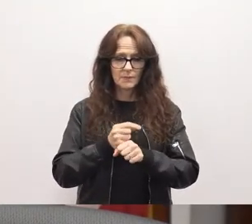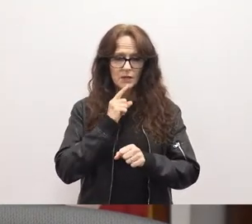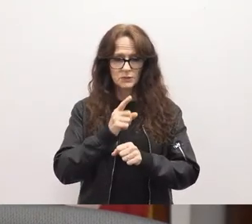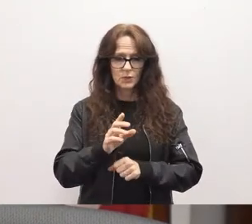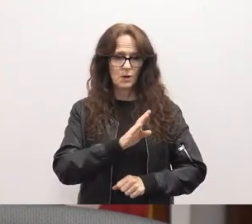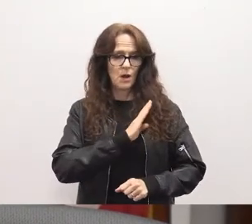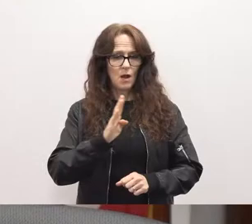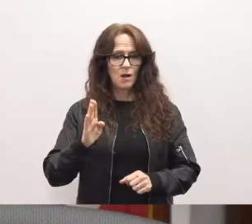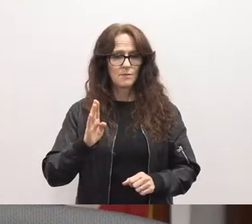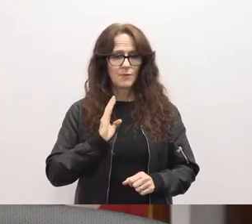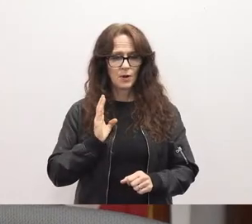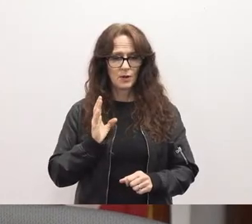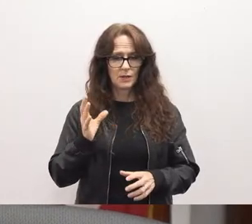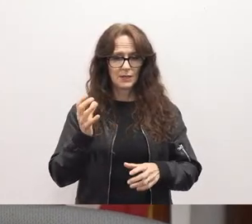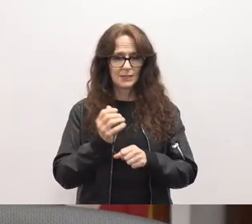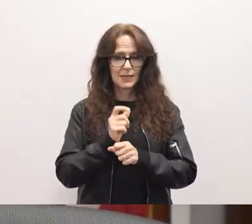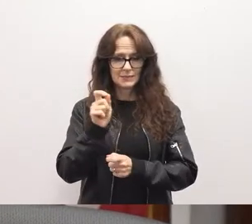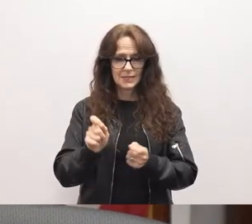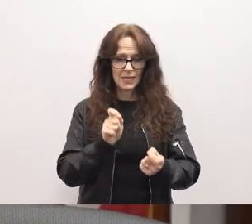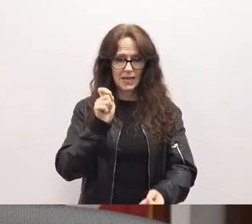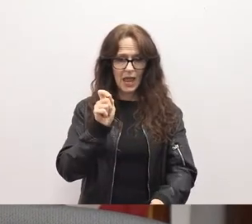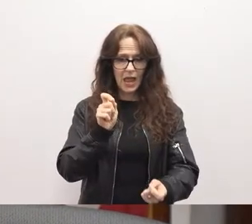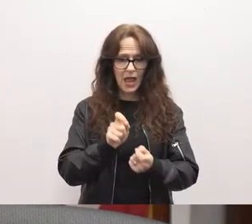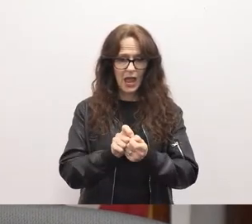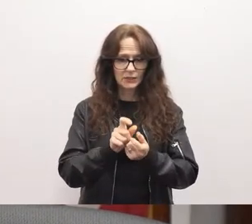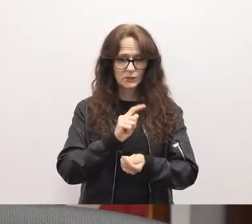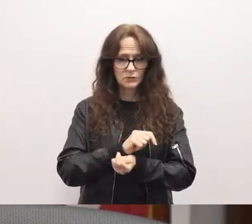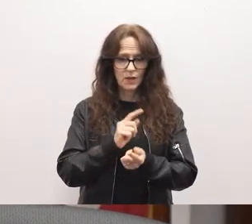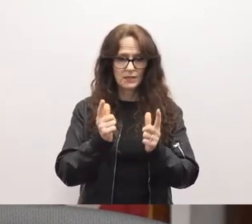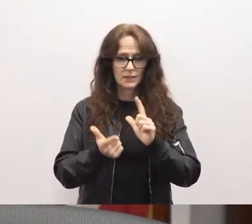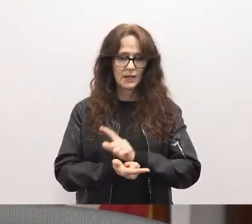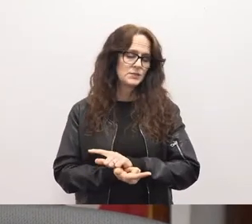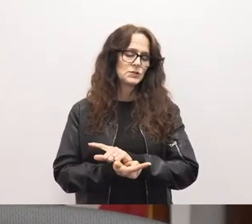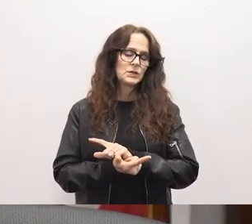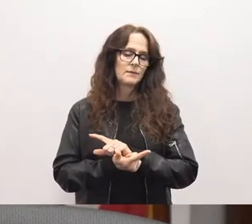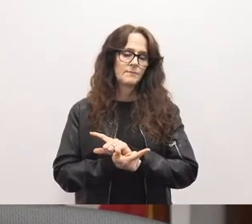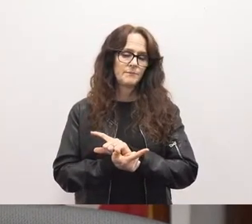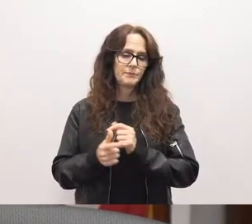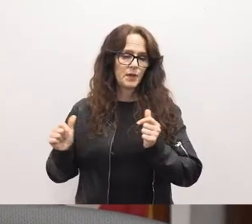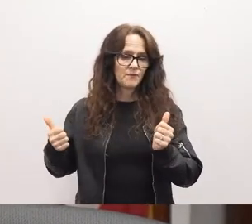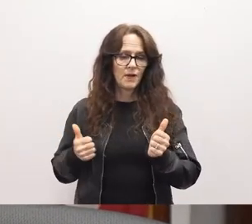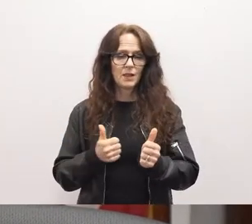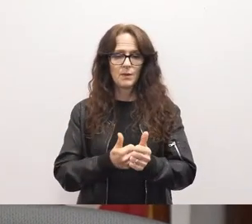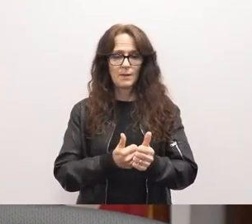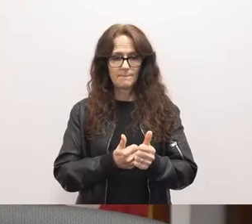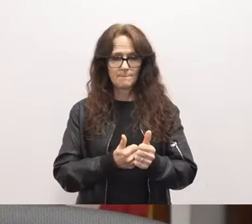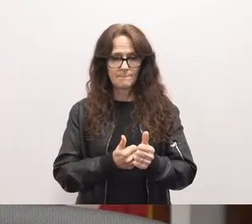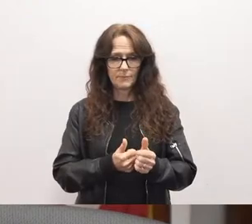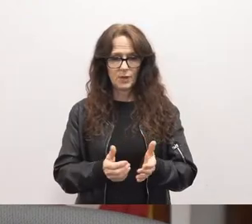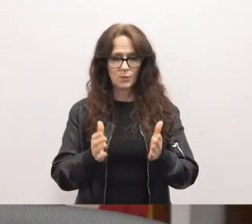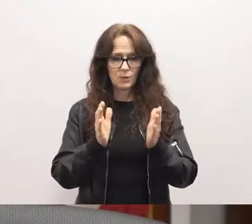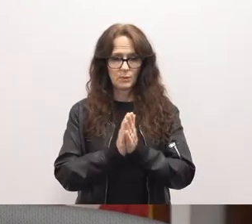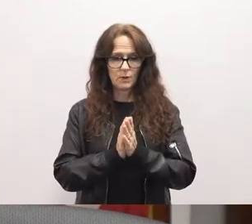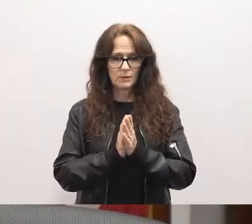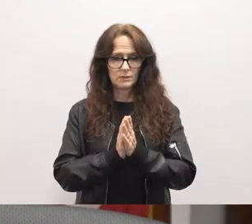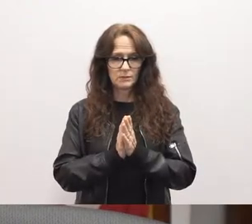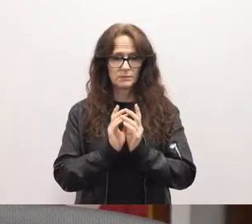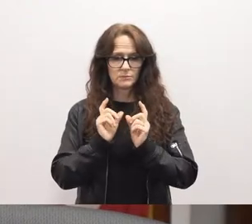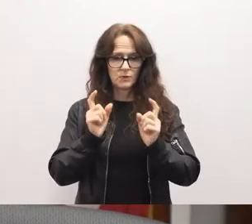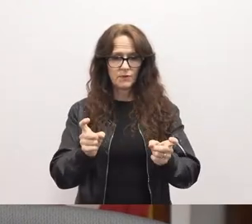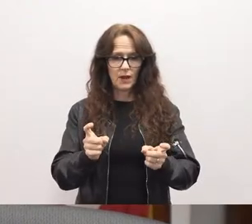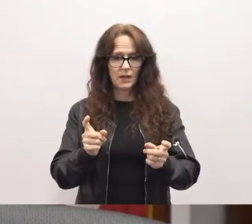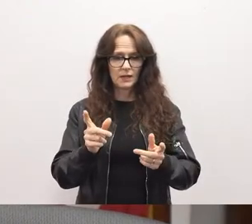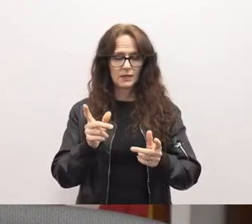board gets an accurate translation, I want to follow up on the request to provide transcripts to us